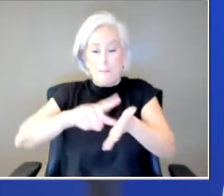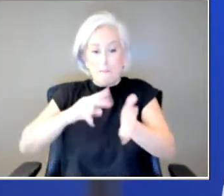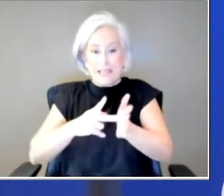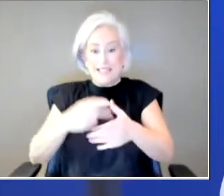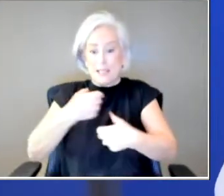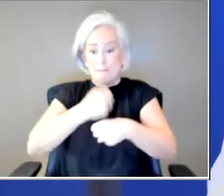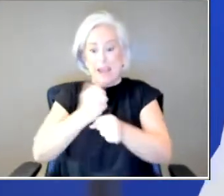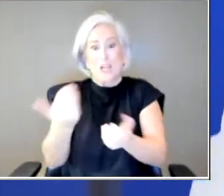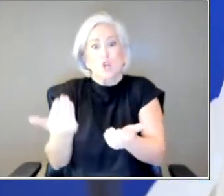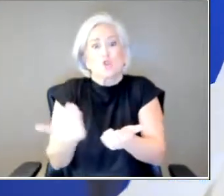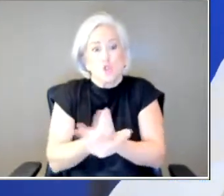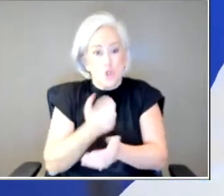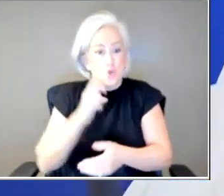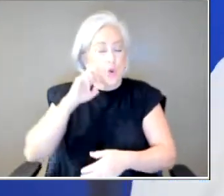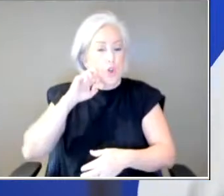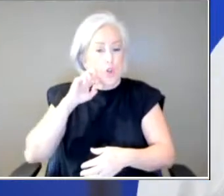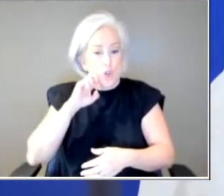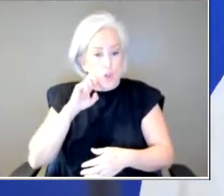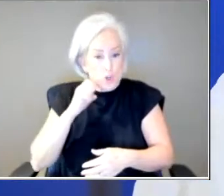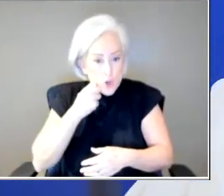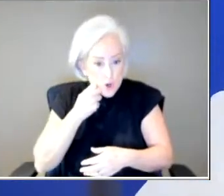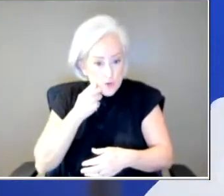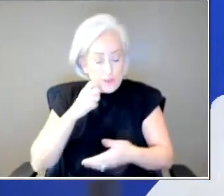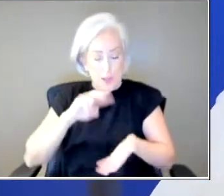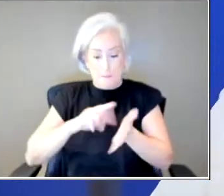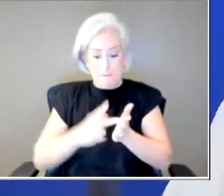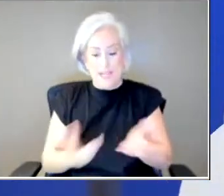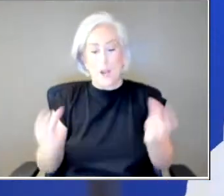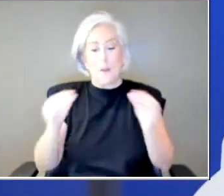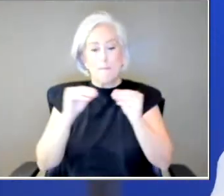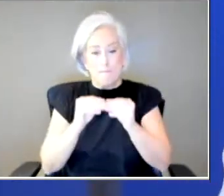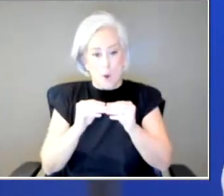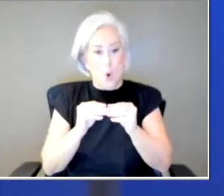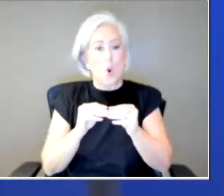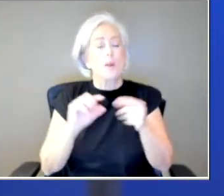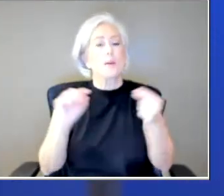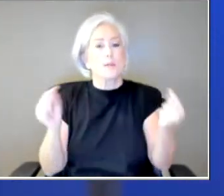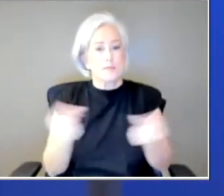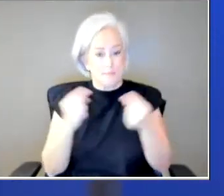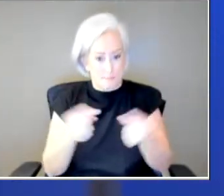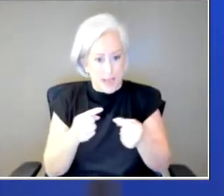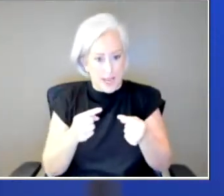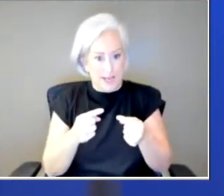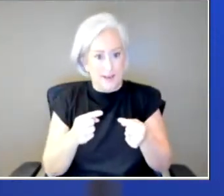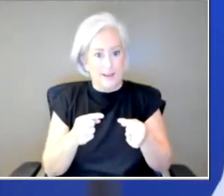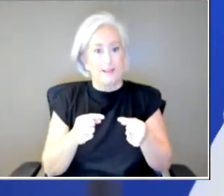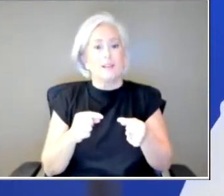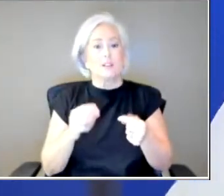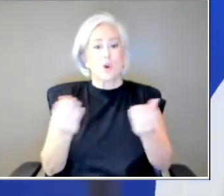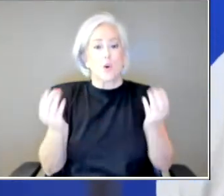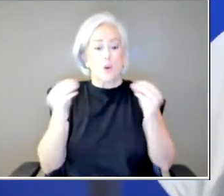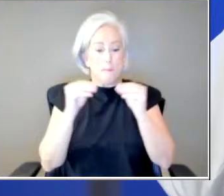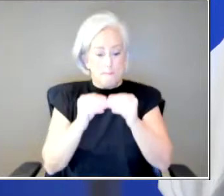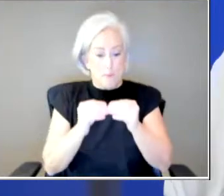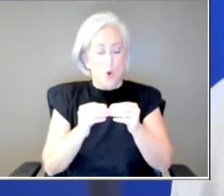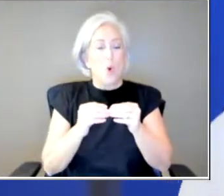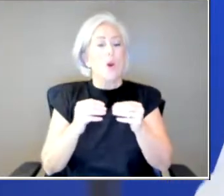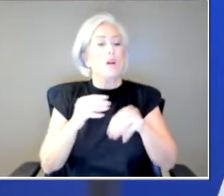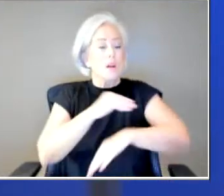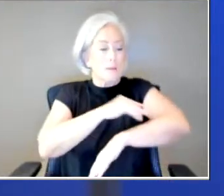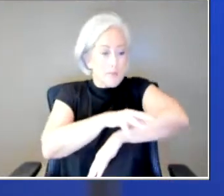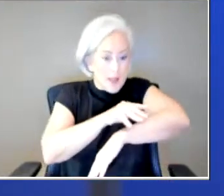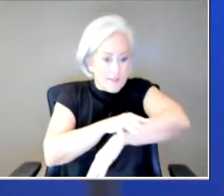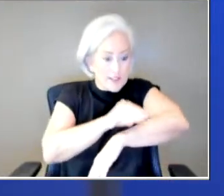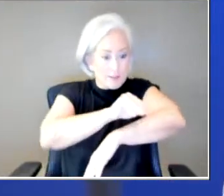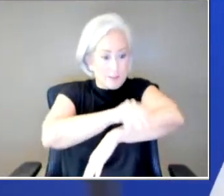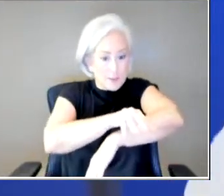more pain generation. And it starts this negative feedback loop where you get more new blood vessels, more new nerves, more pain, more inflammation,